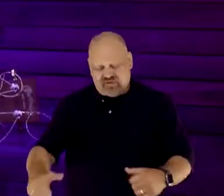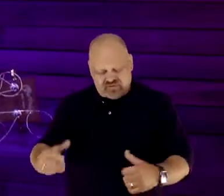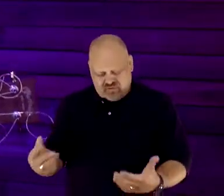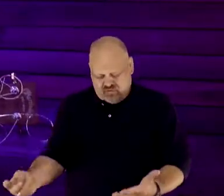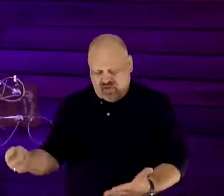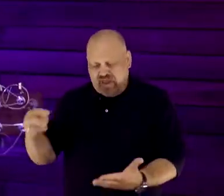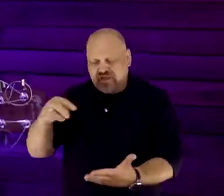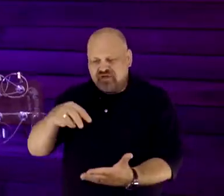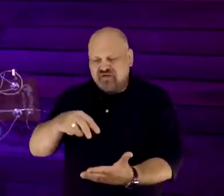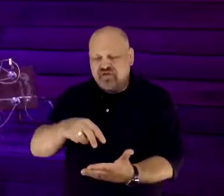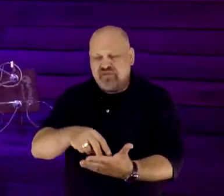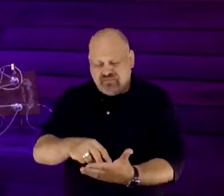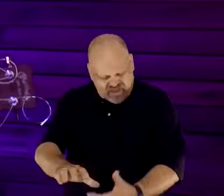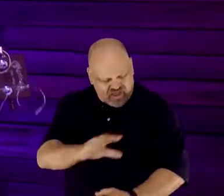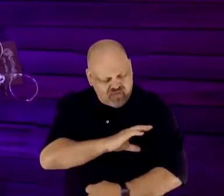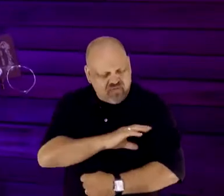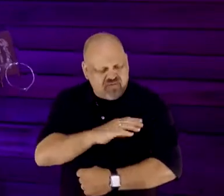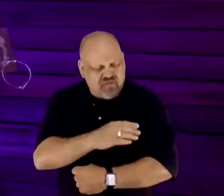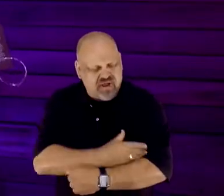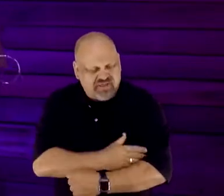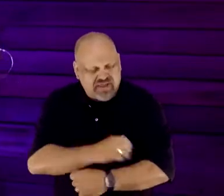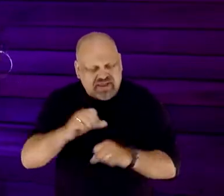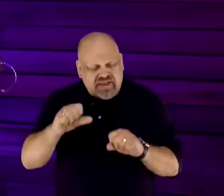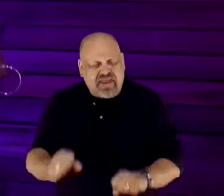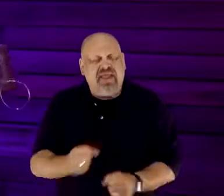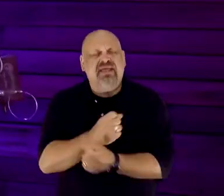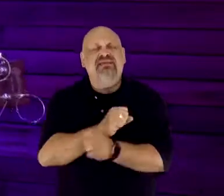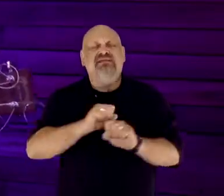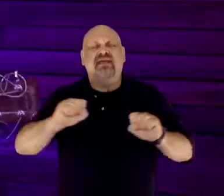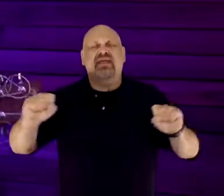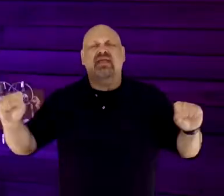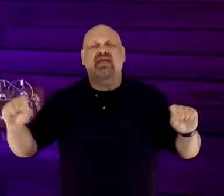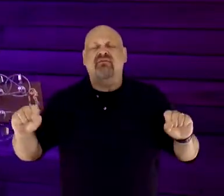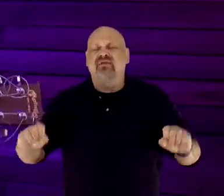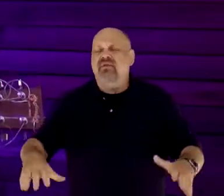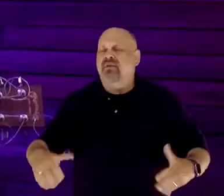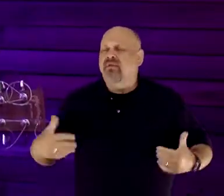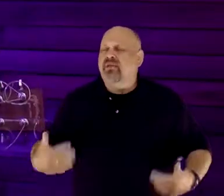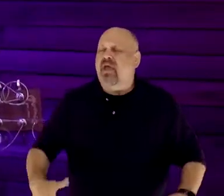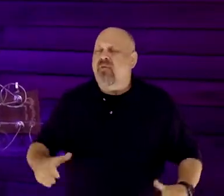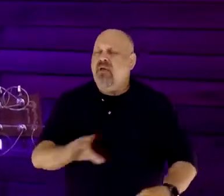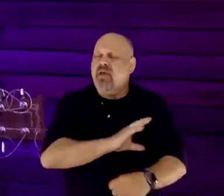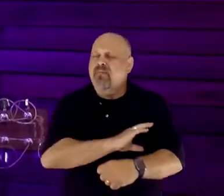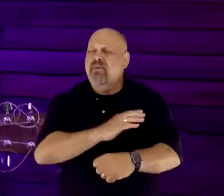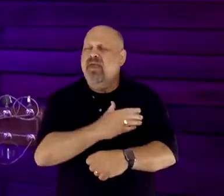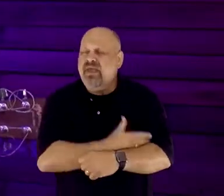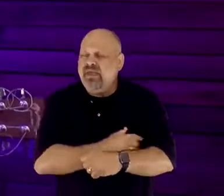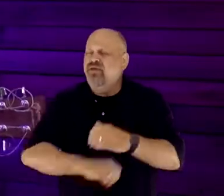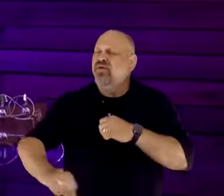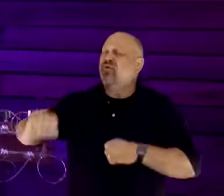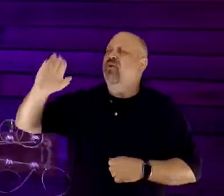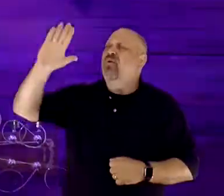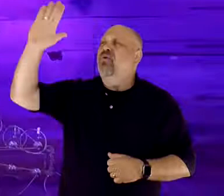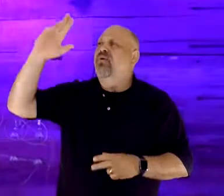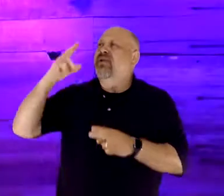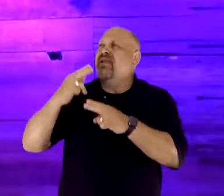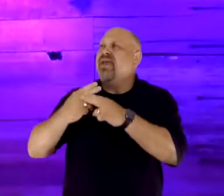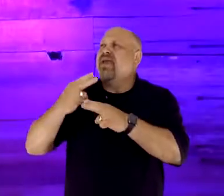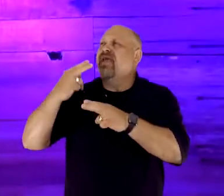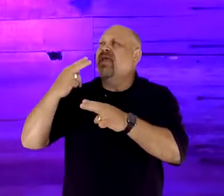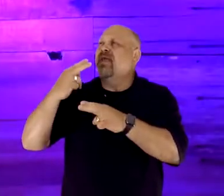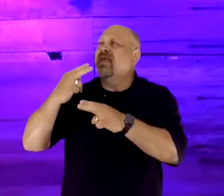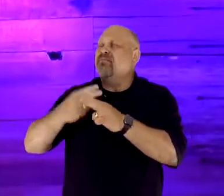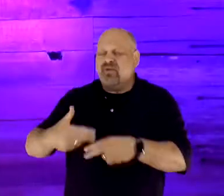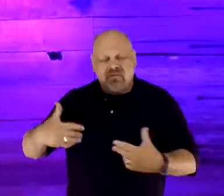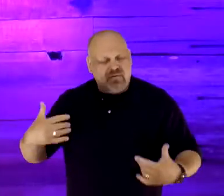There's resurrection power that can save. There's power in your